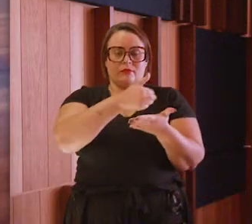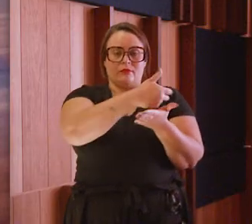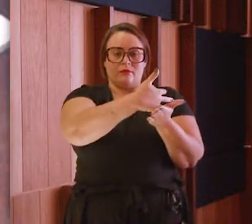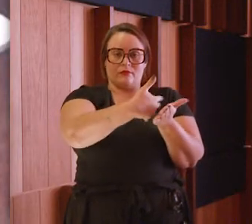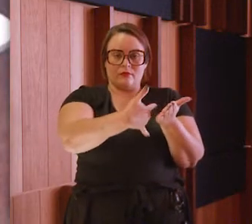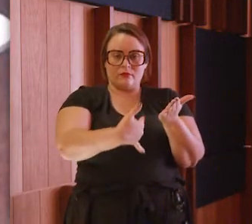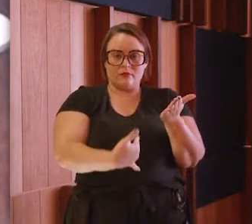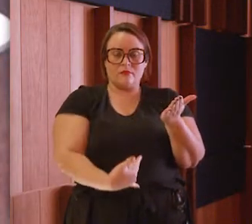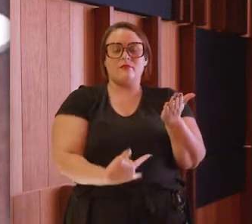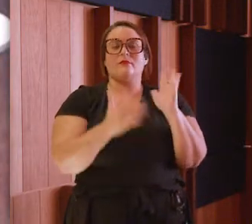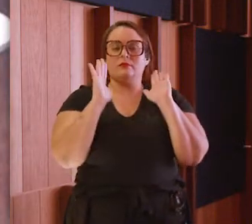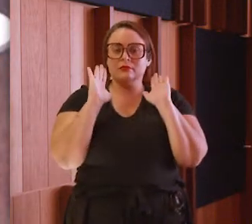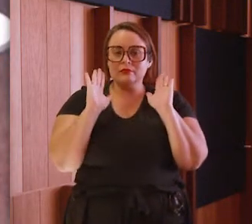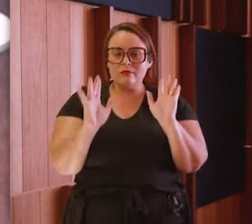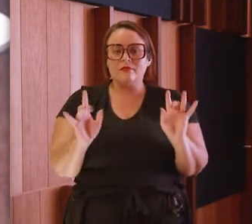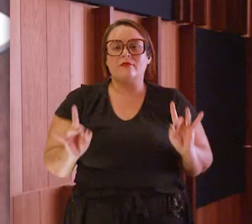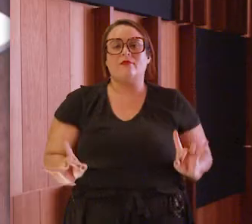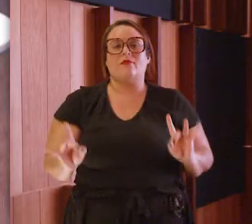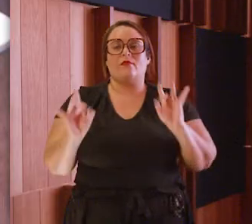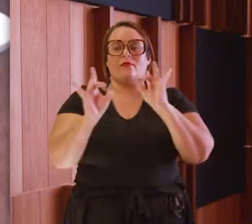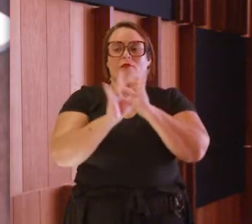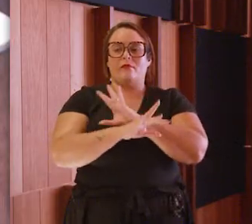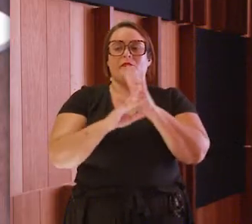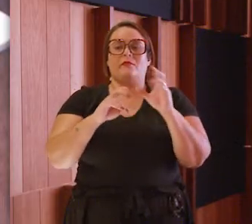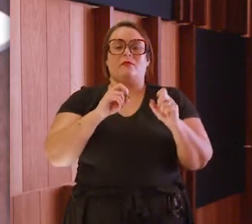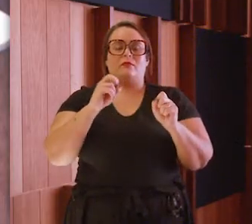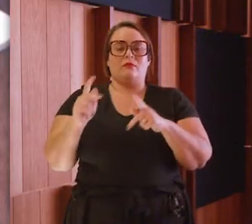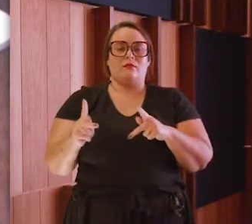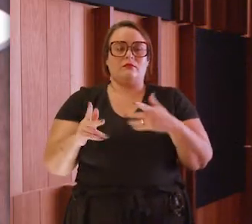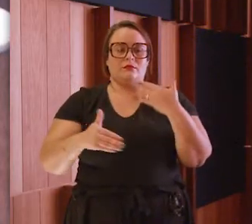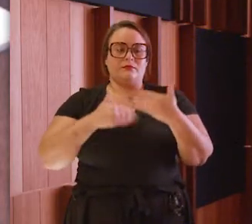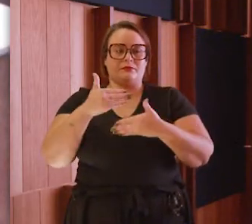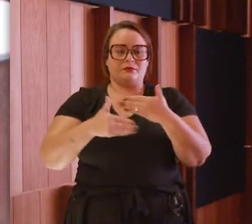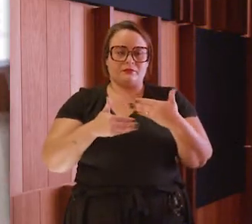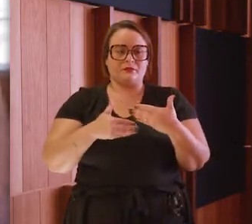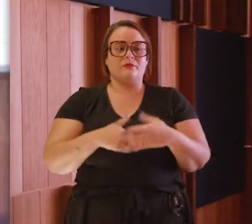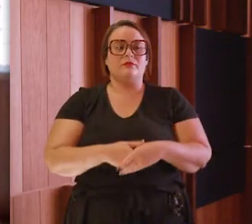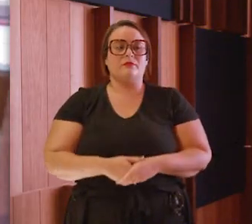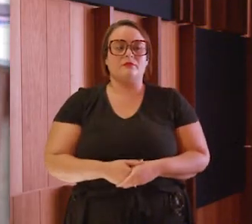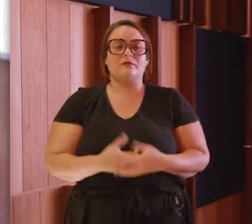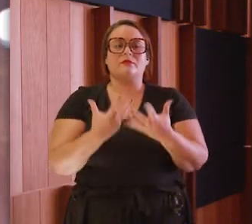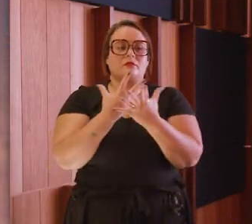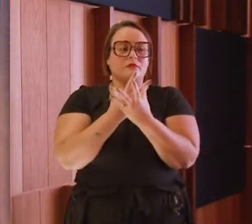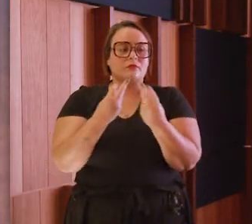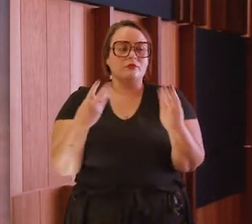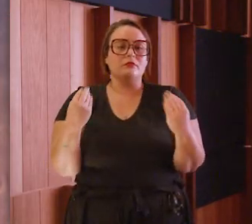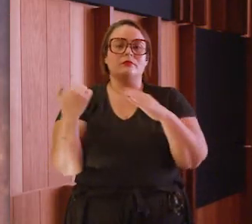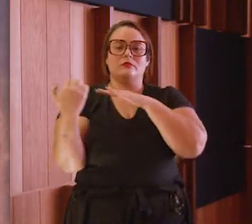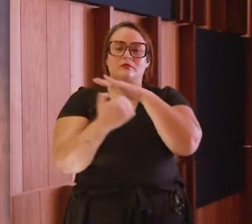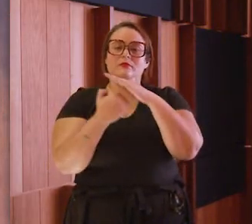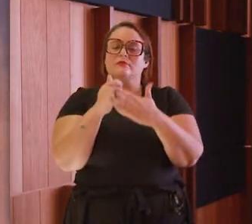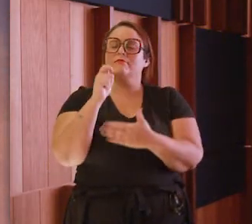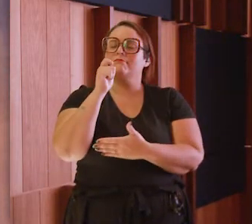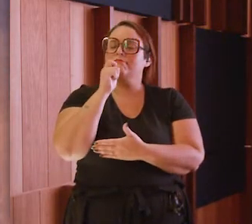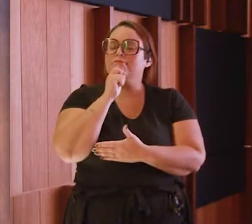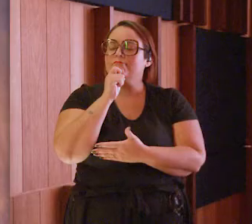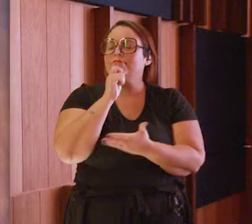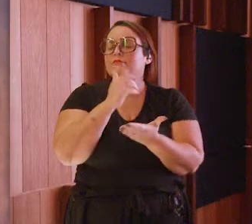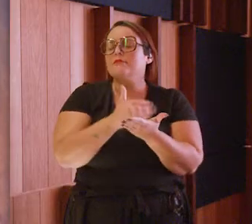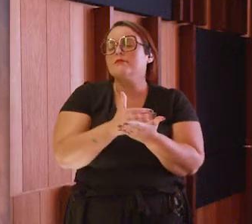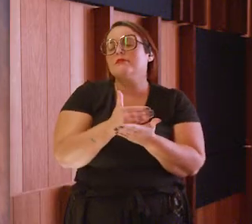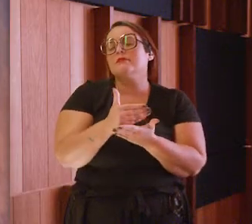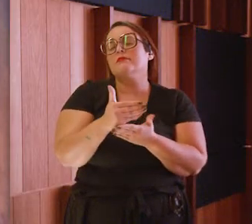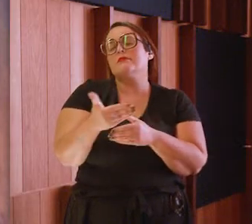really started the process or just very early on, I will tell you, I've been leading the PwC's approach to this from a